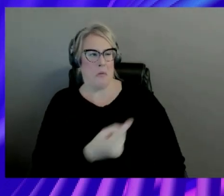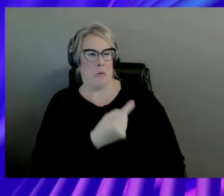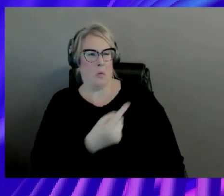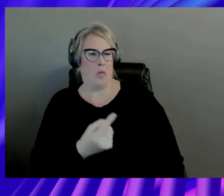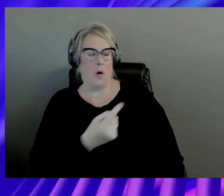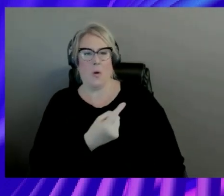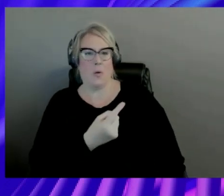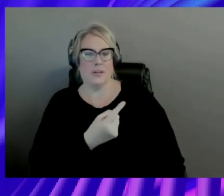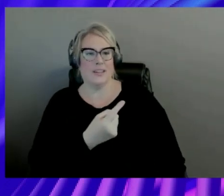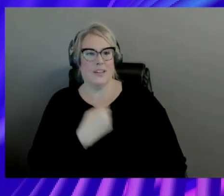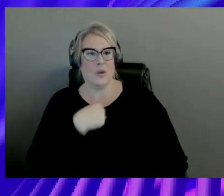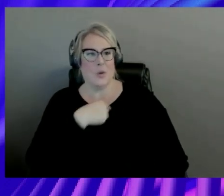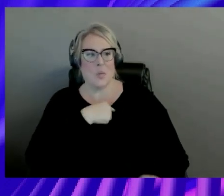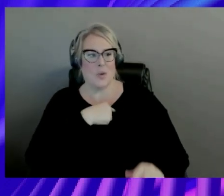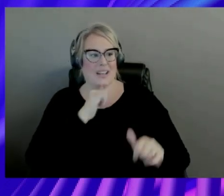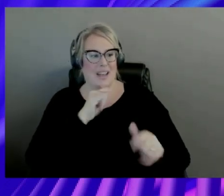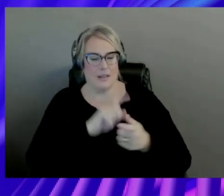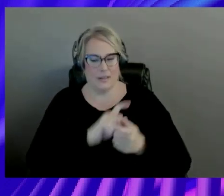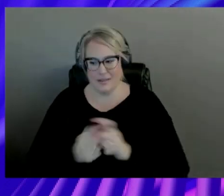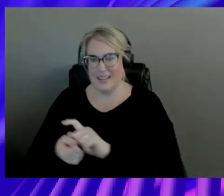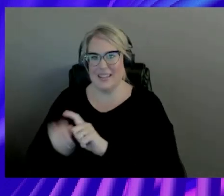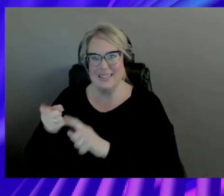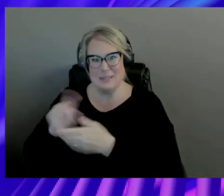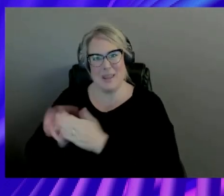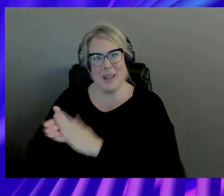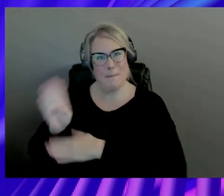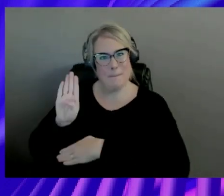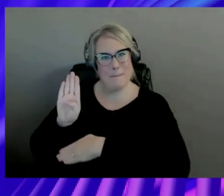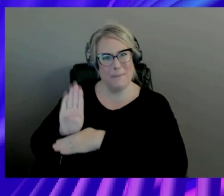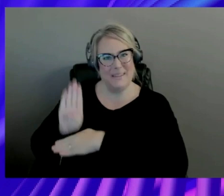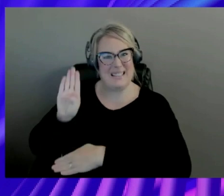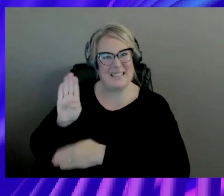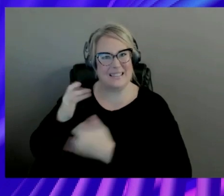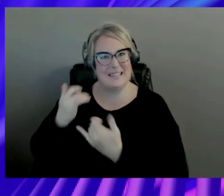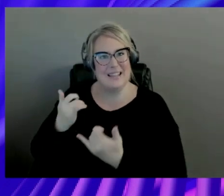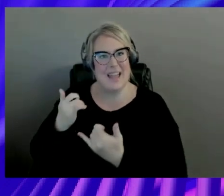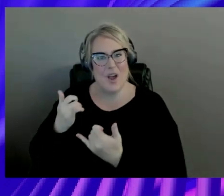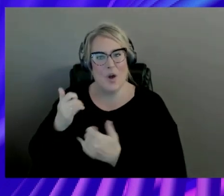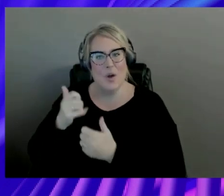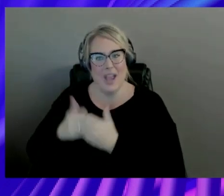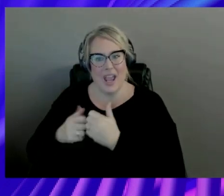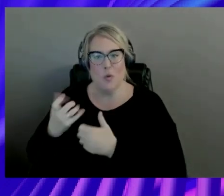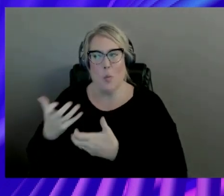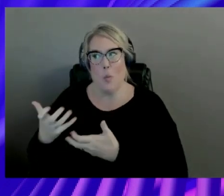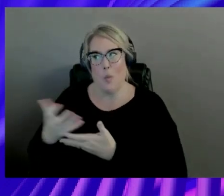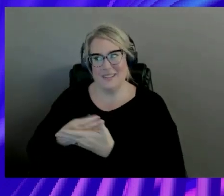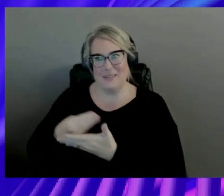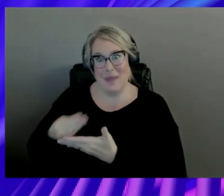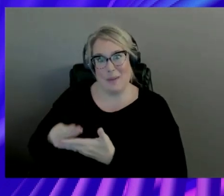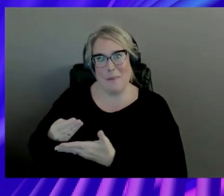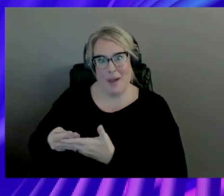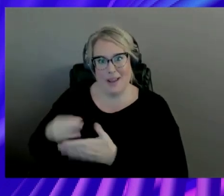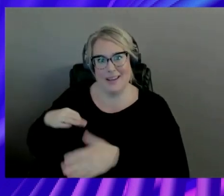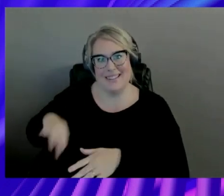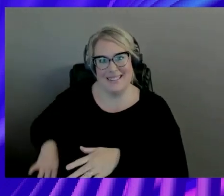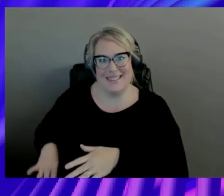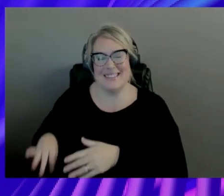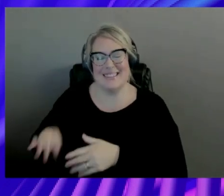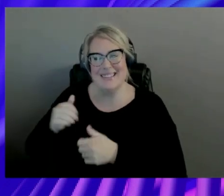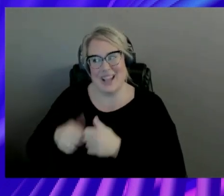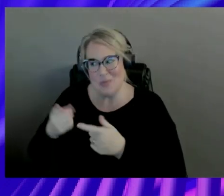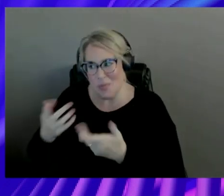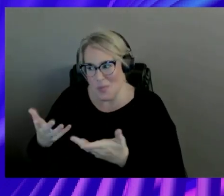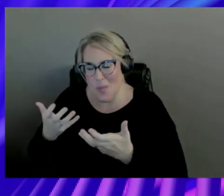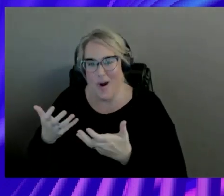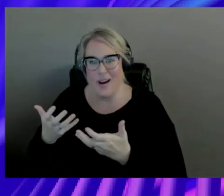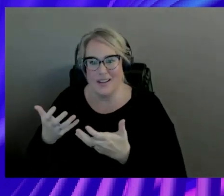as, into a business. Right. Everybody wants to make money off of it, and everybody wants to can make their